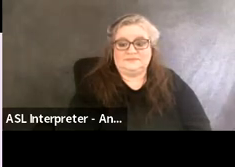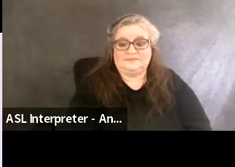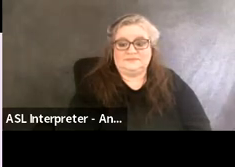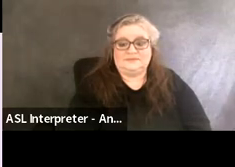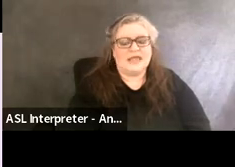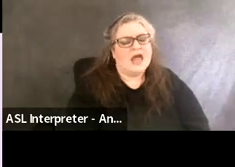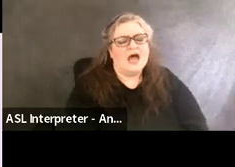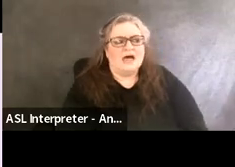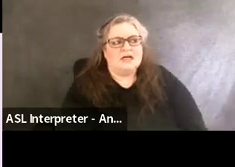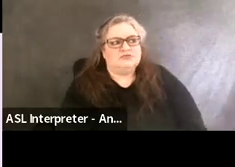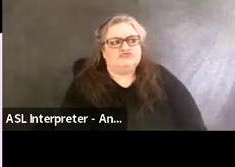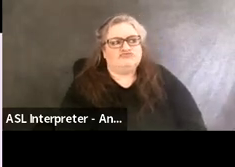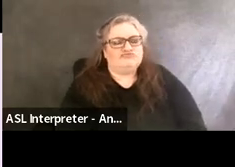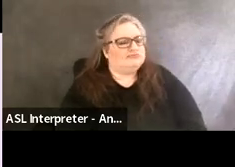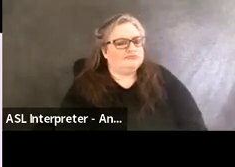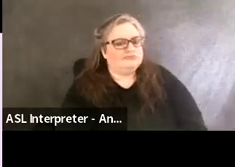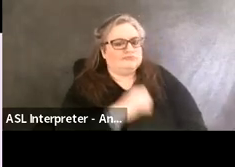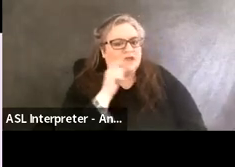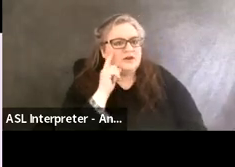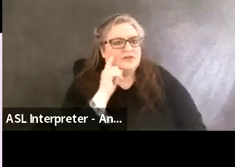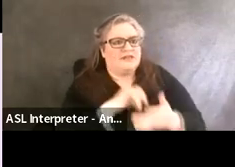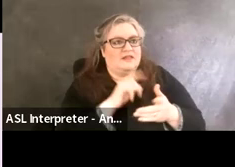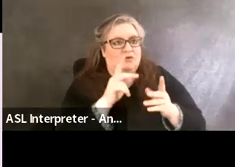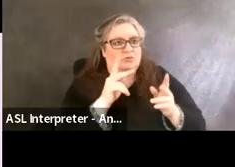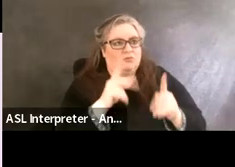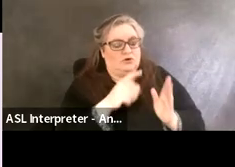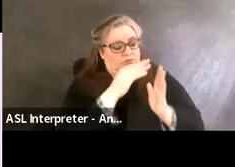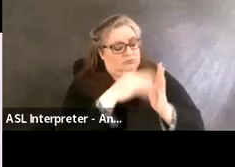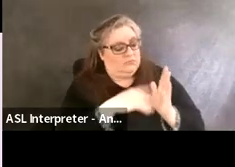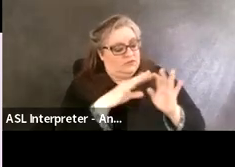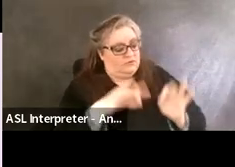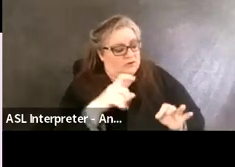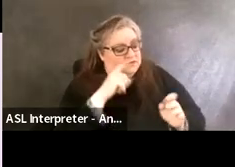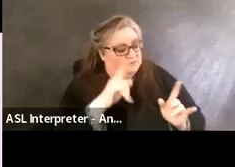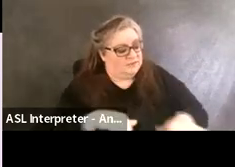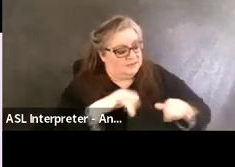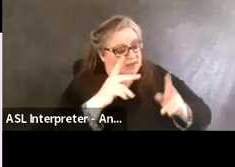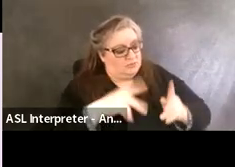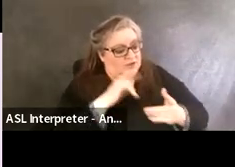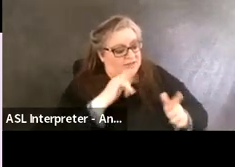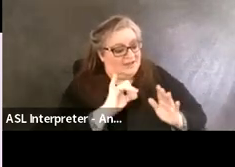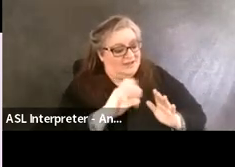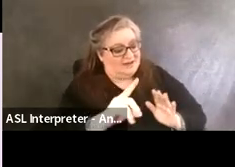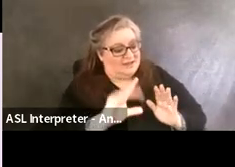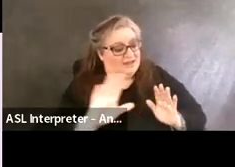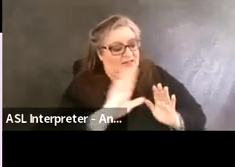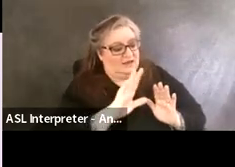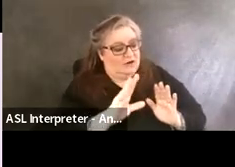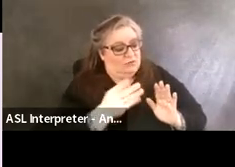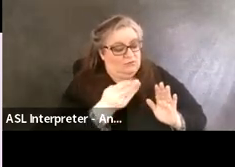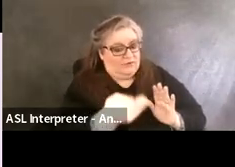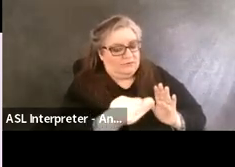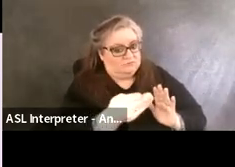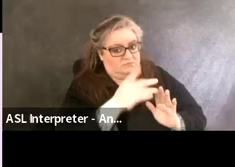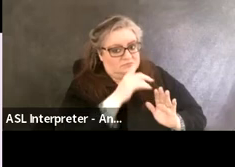I don't believe that the person who is filling out the form has to be the same person whose ID is being provided,